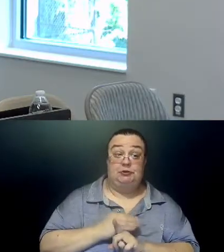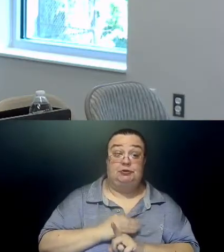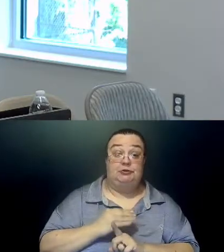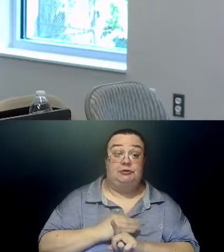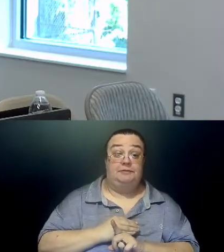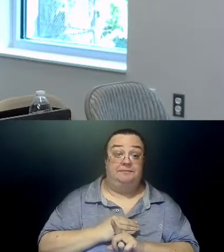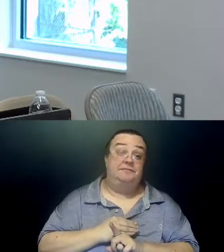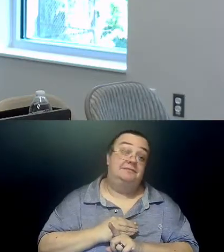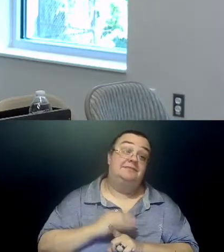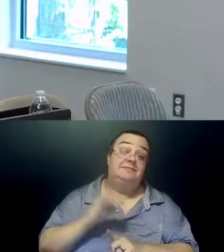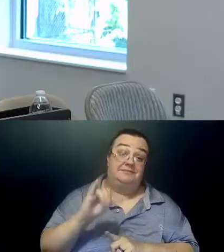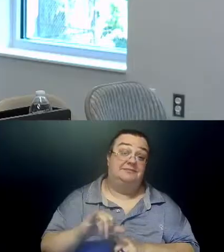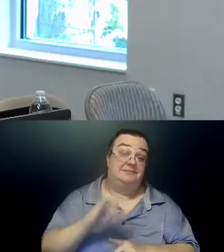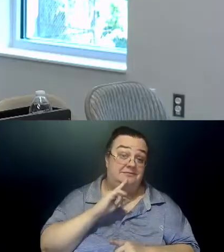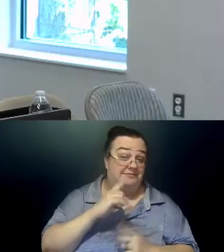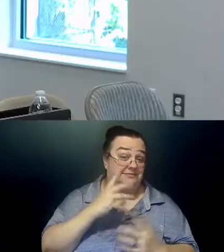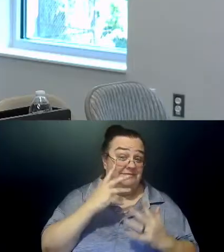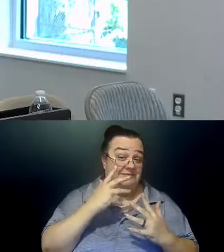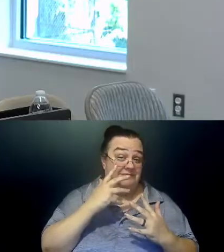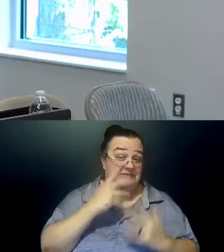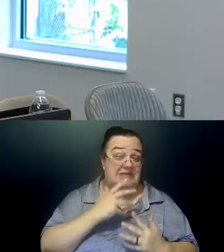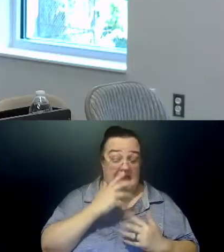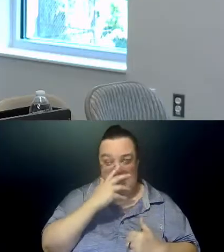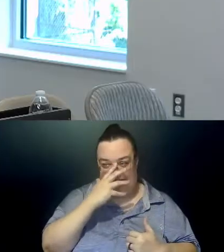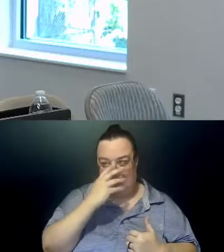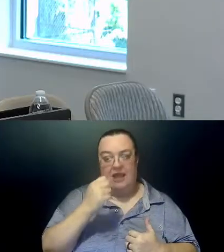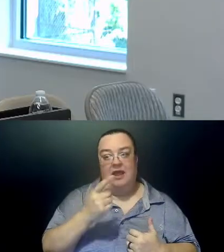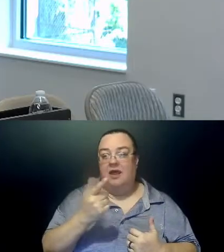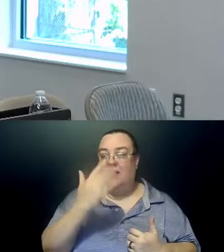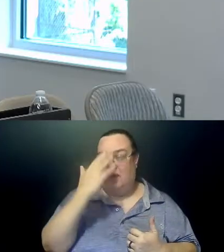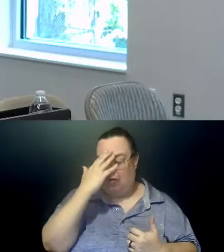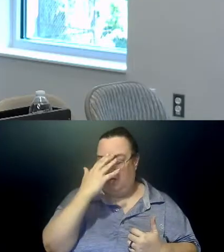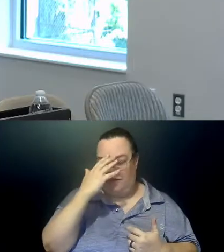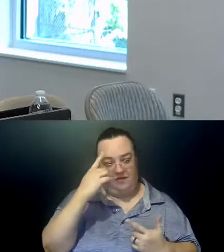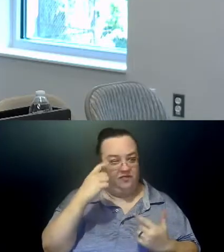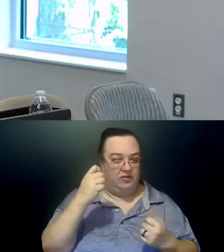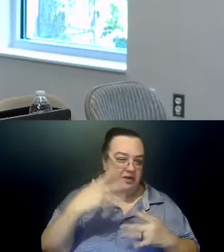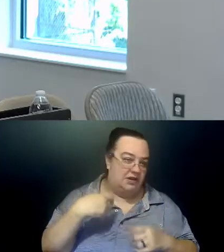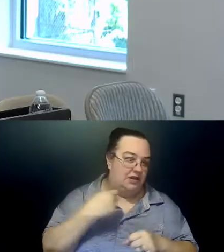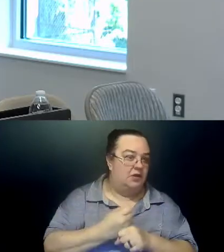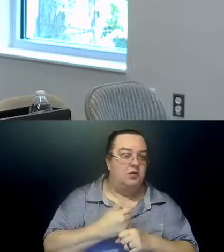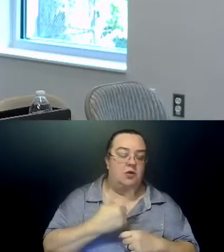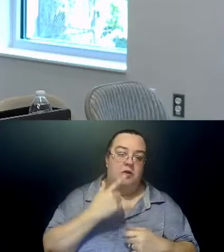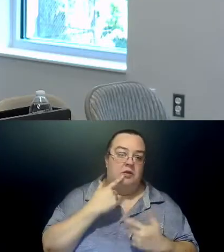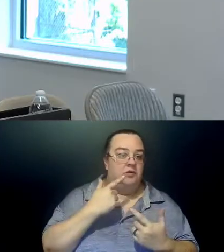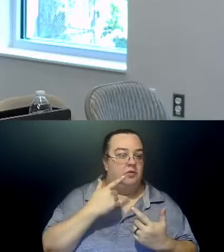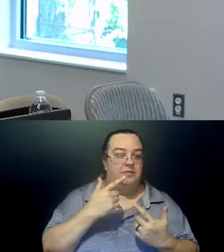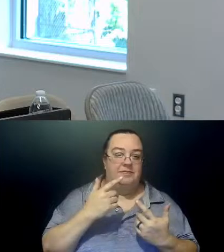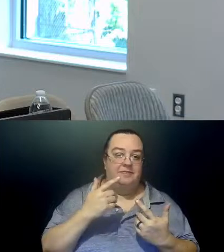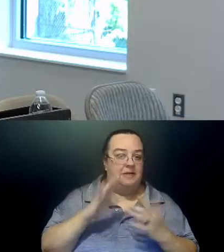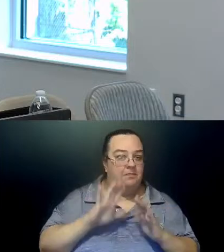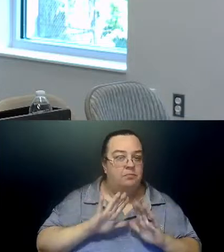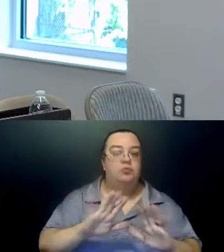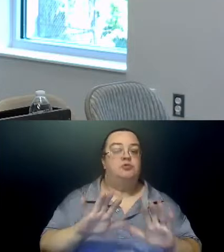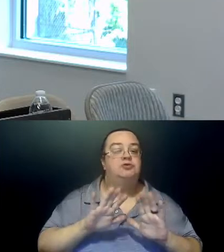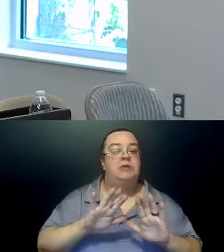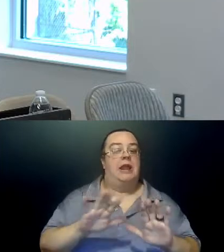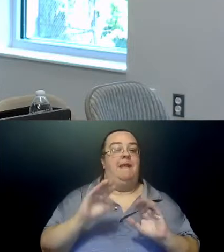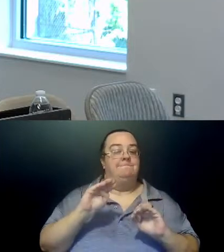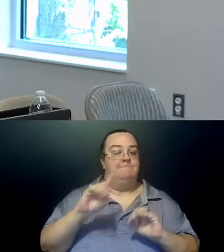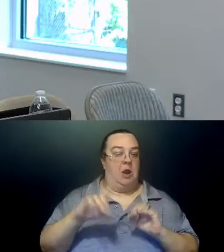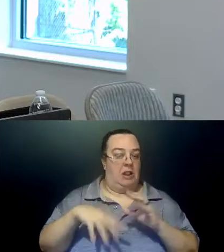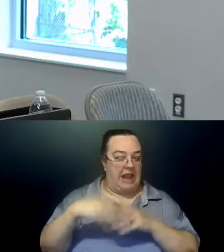That's sad. And for years, you've been driving Marylanders out. Maryland's probably one of the